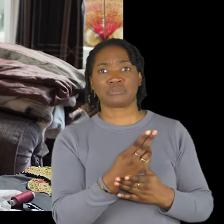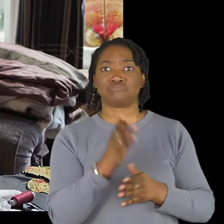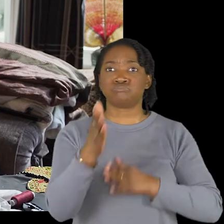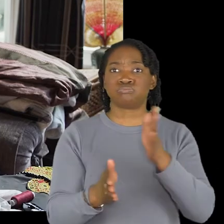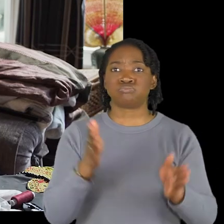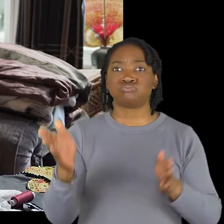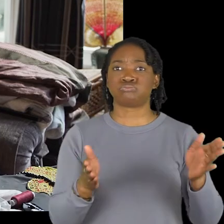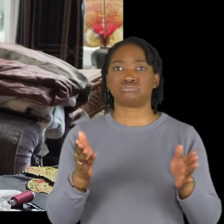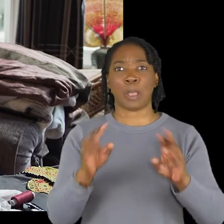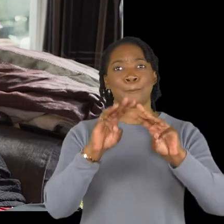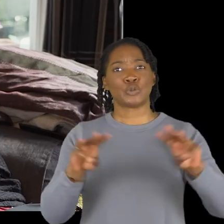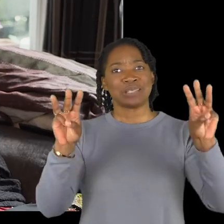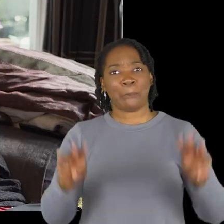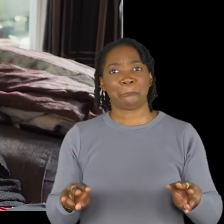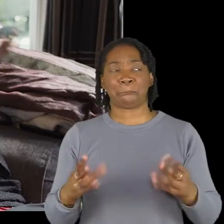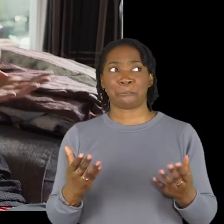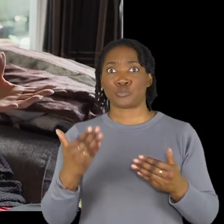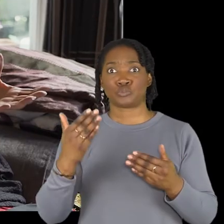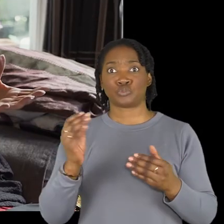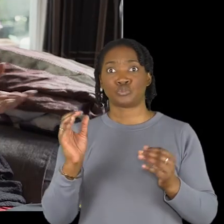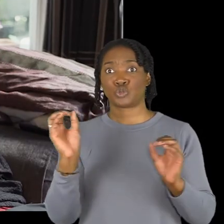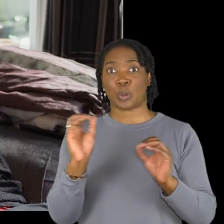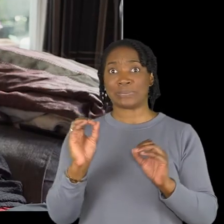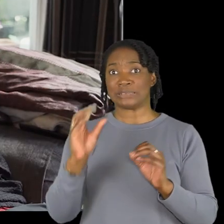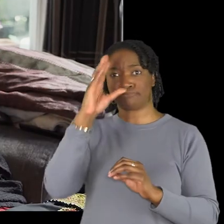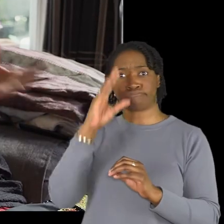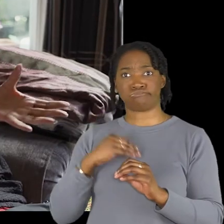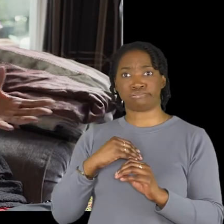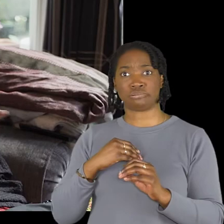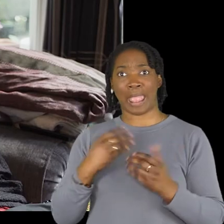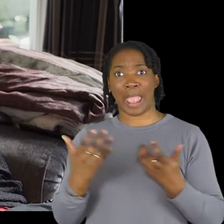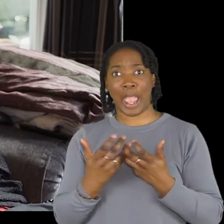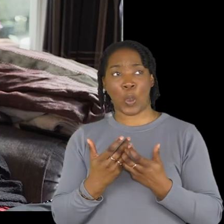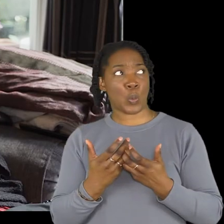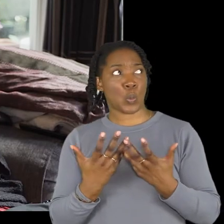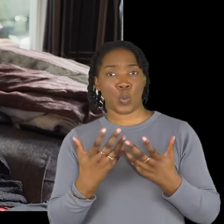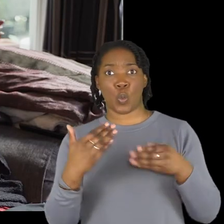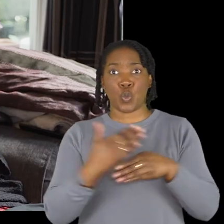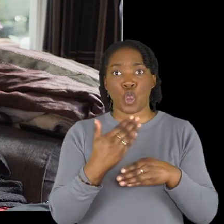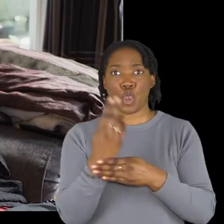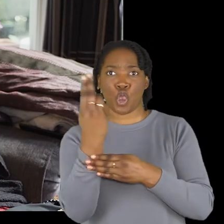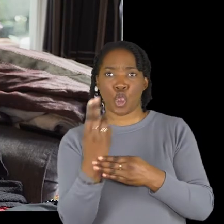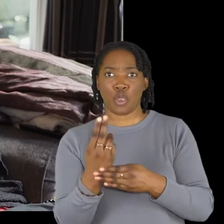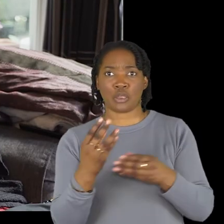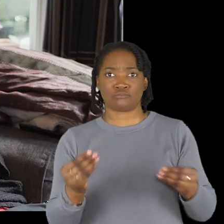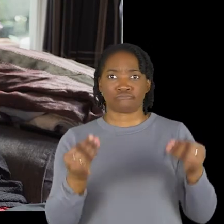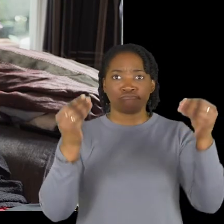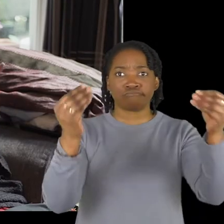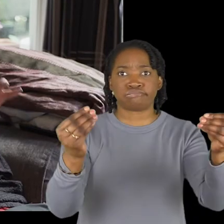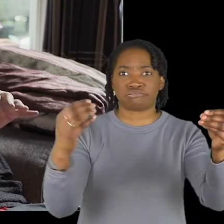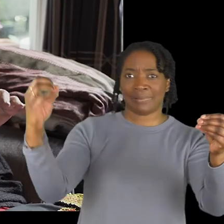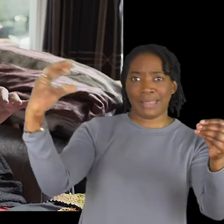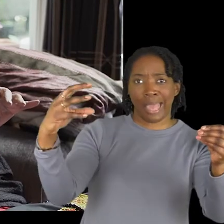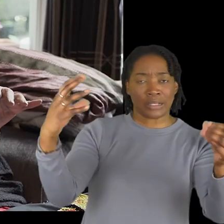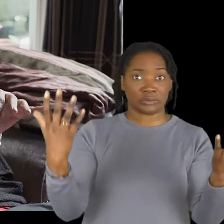I've always gone to museums, you weren't taught about how to show your work or showing your work or how to hang it or the lighting.